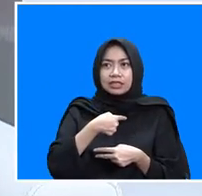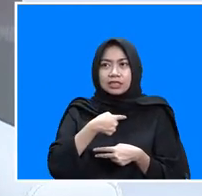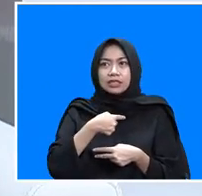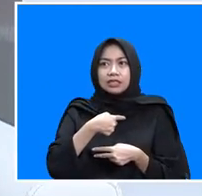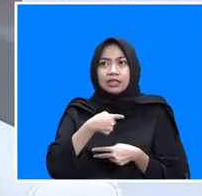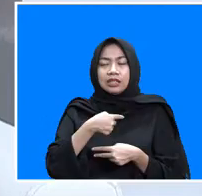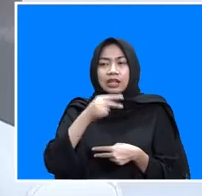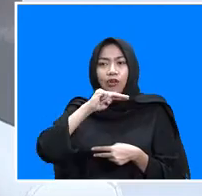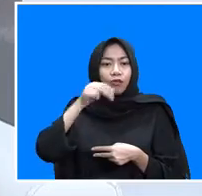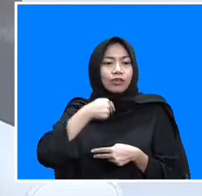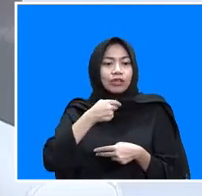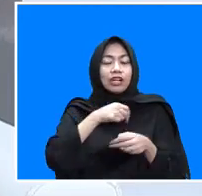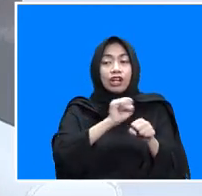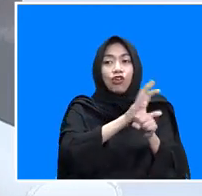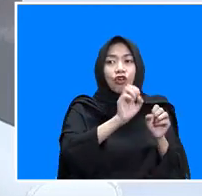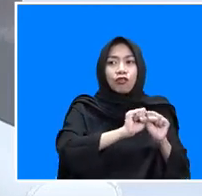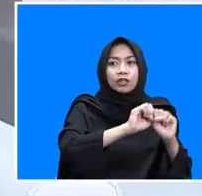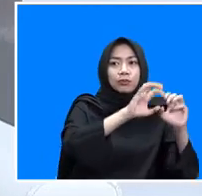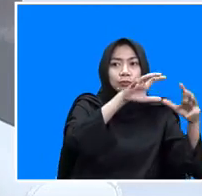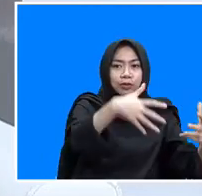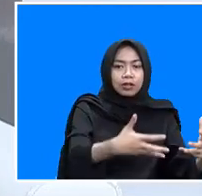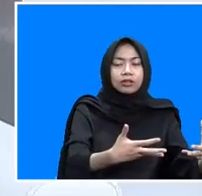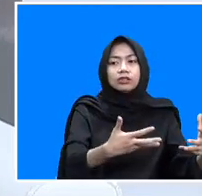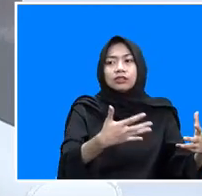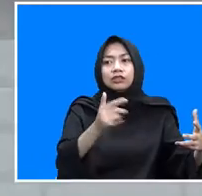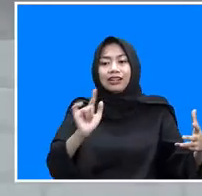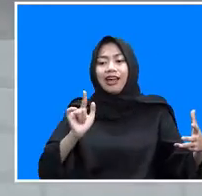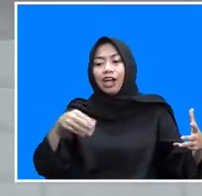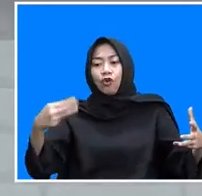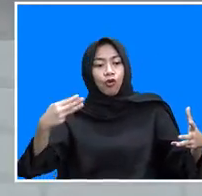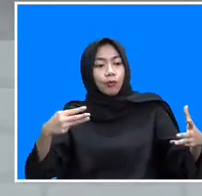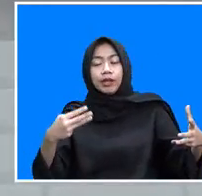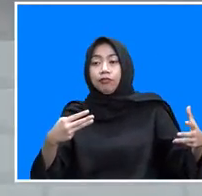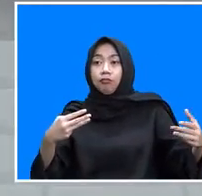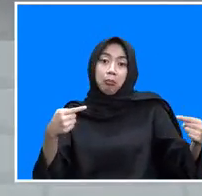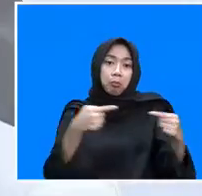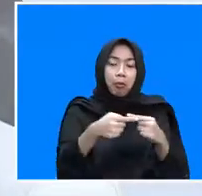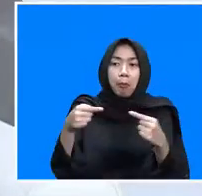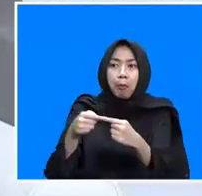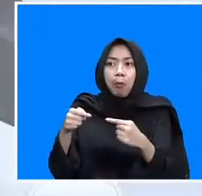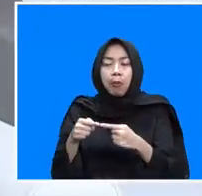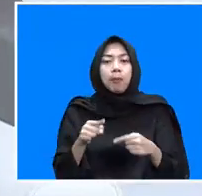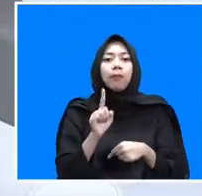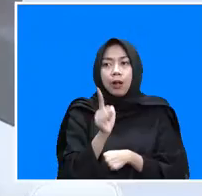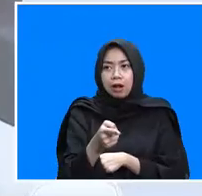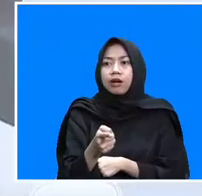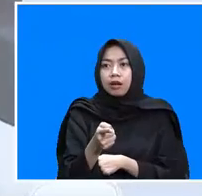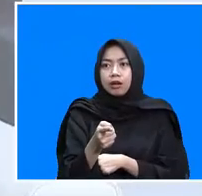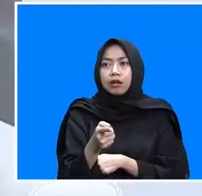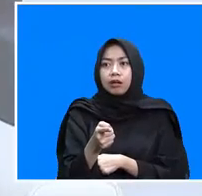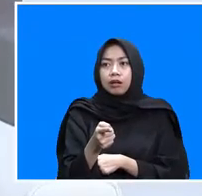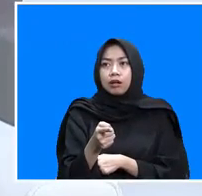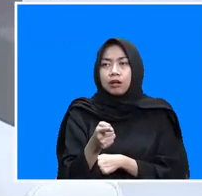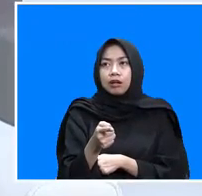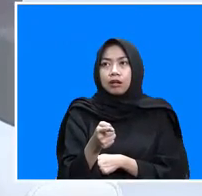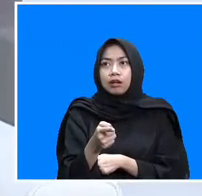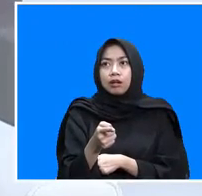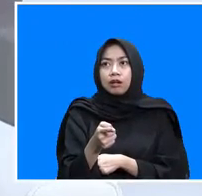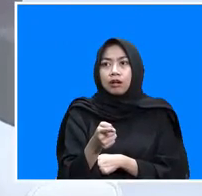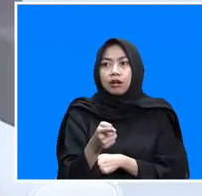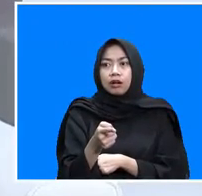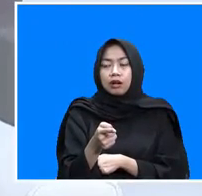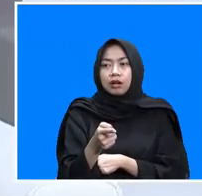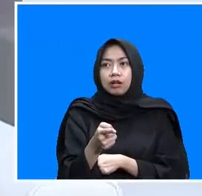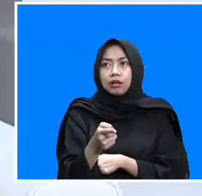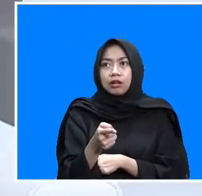affected by the pandemic in a socio and economic sense. Right. And so if we can't have children return to education and catch up on